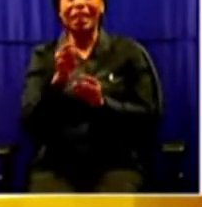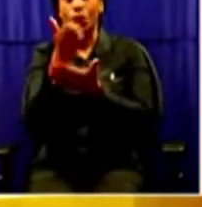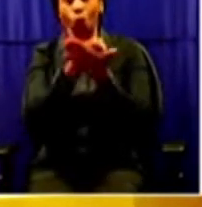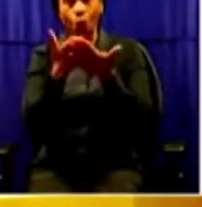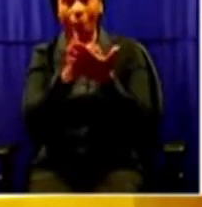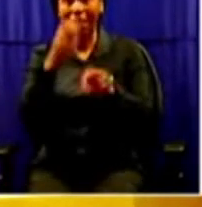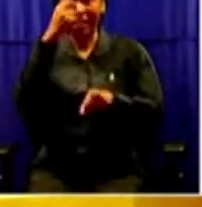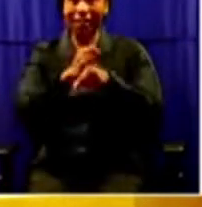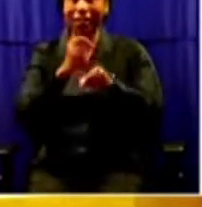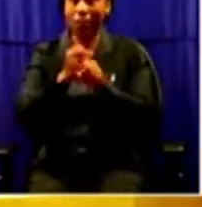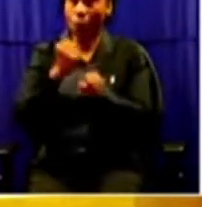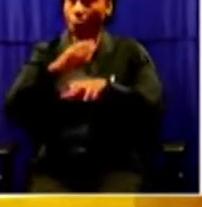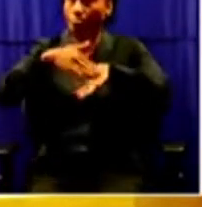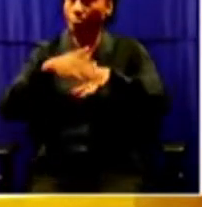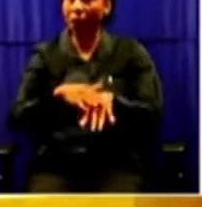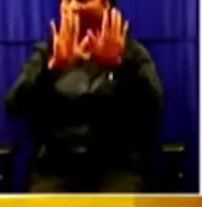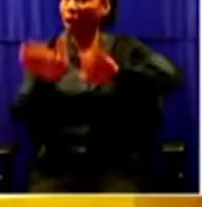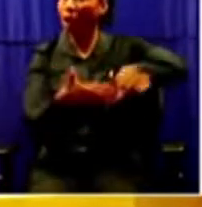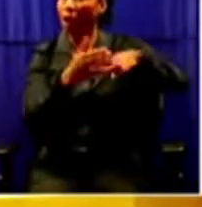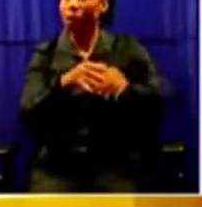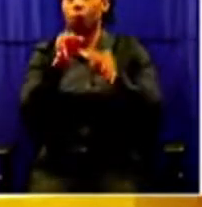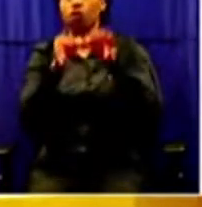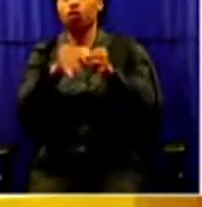to politicians. I thank you. Thank you.